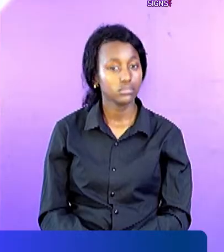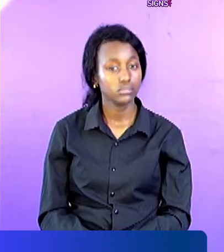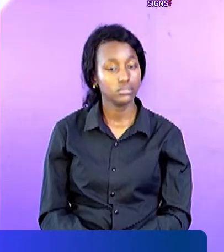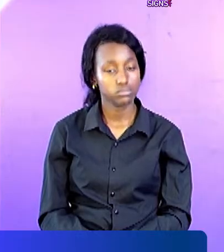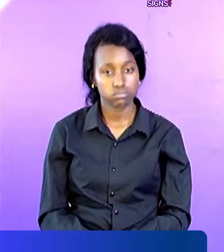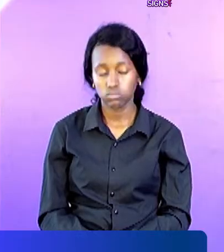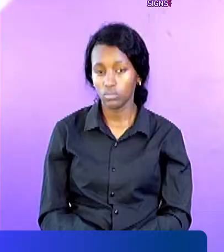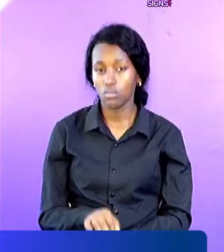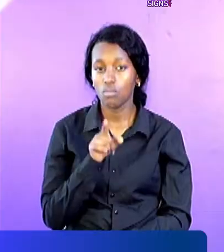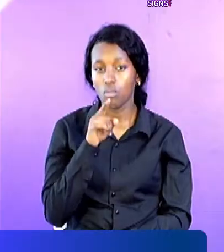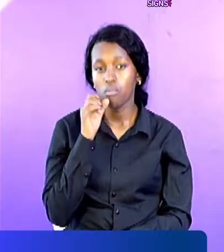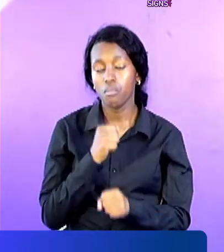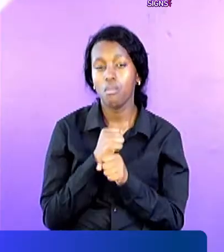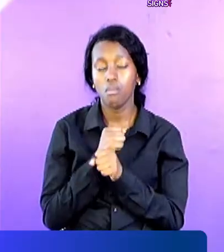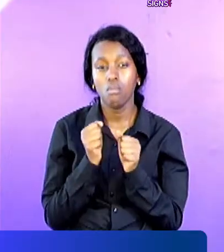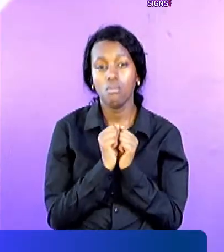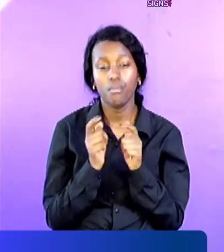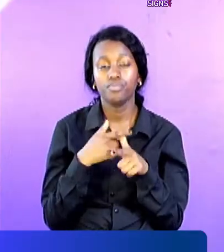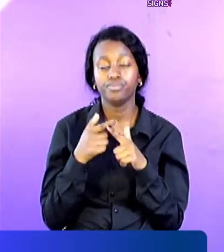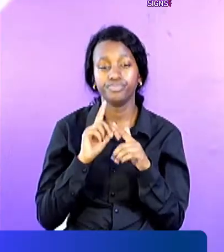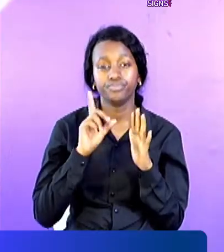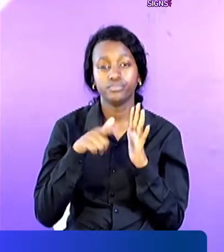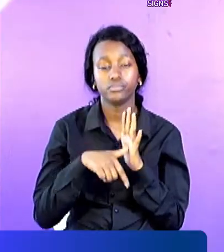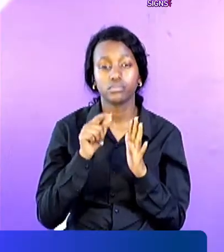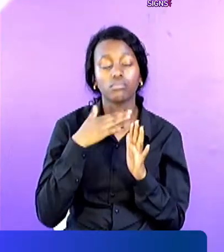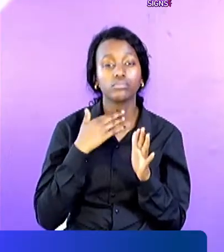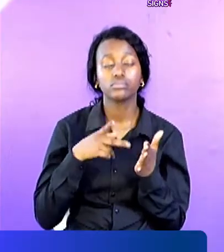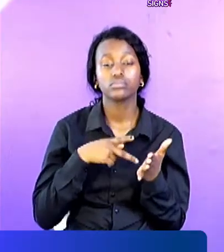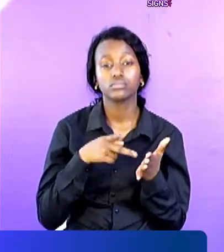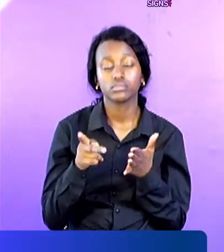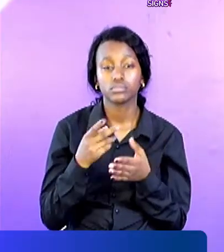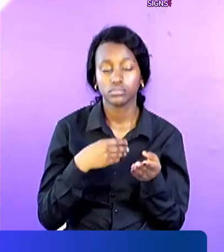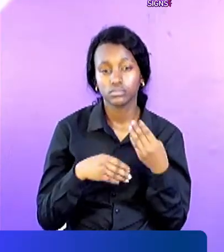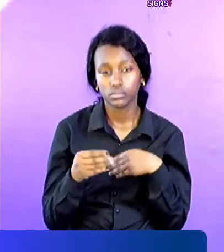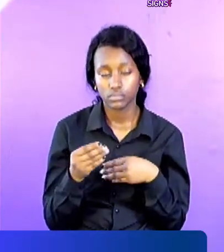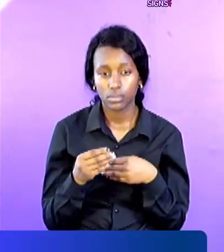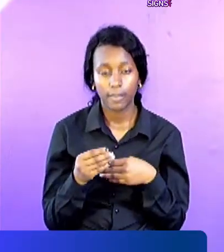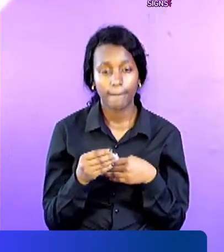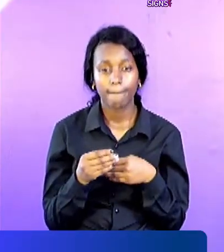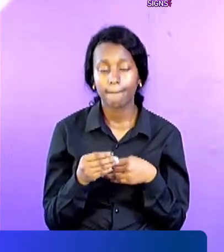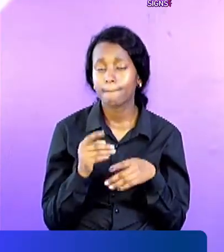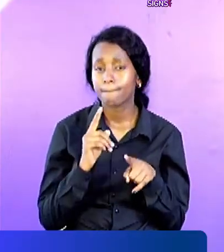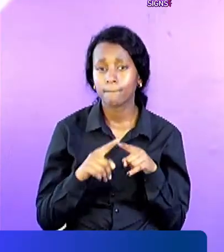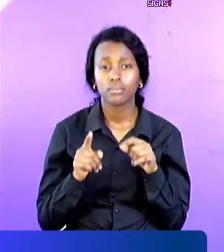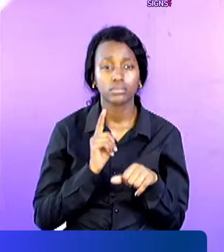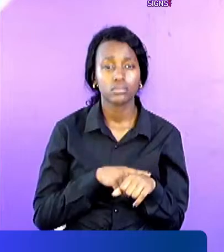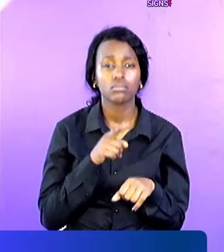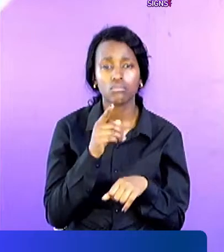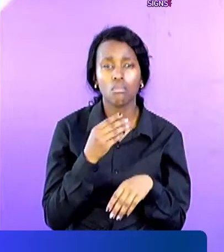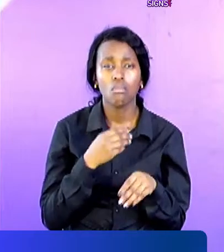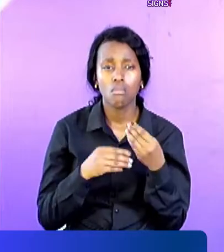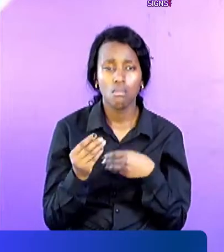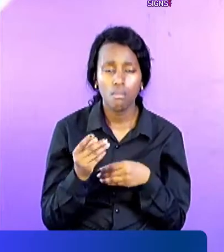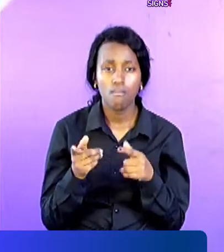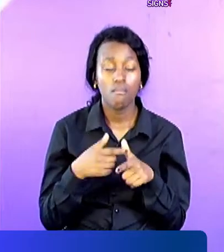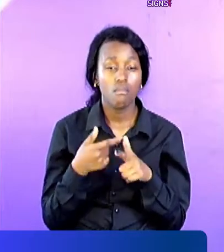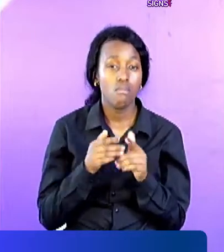sell. But when you're going to sell, interest rates in the economy have gone up to